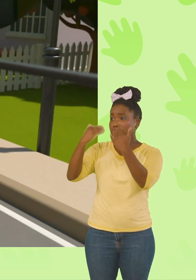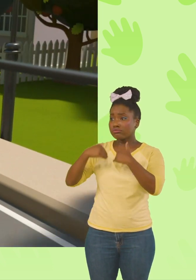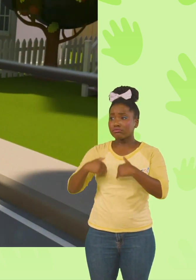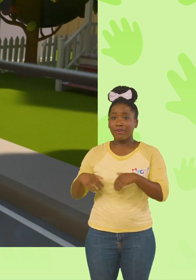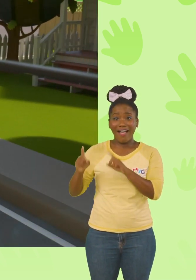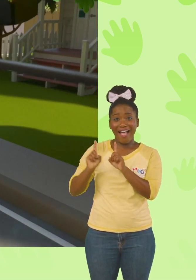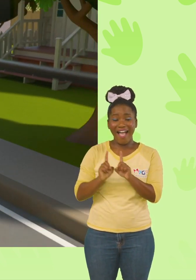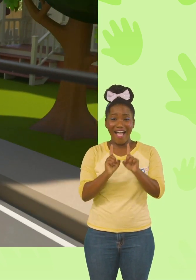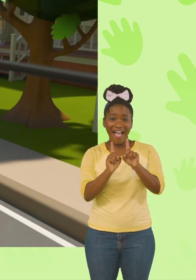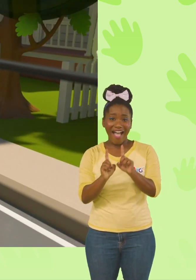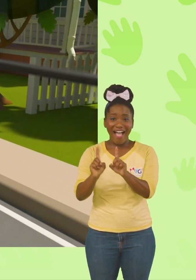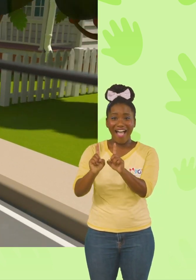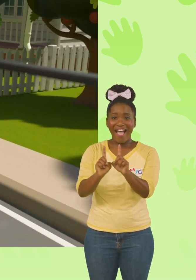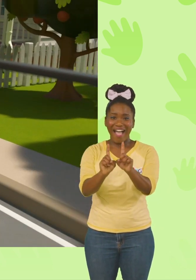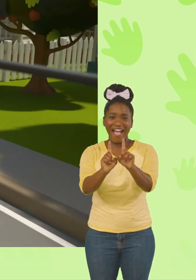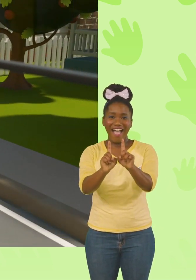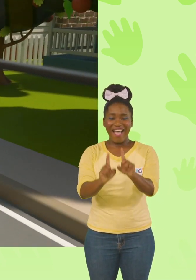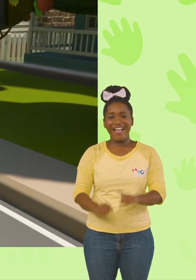was sure to go.